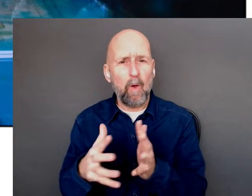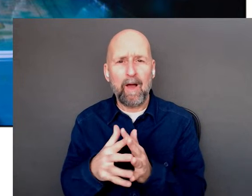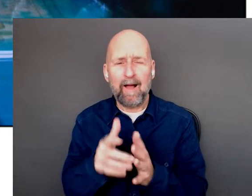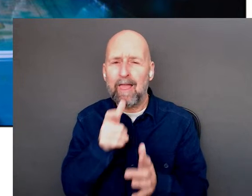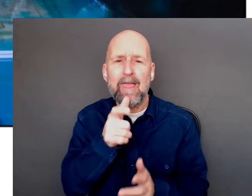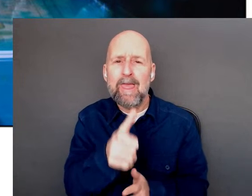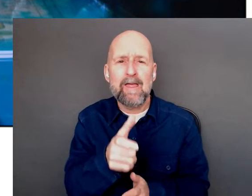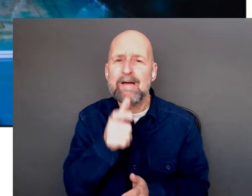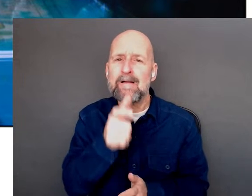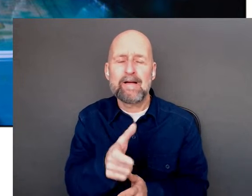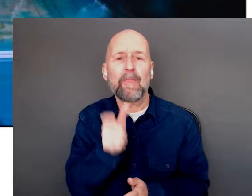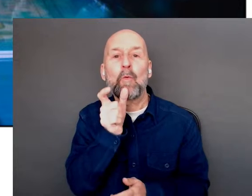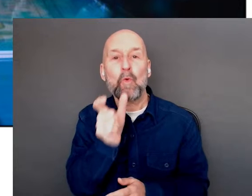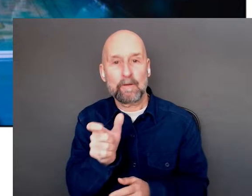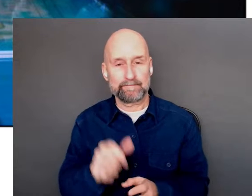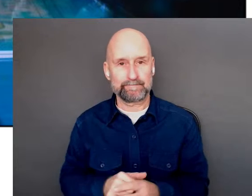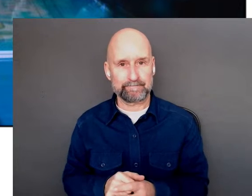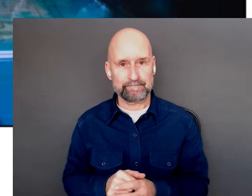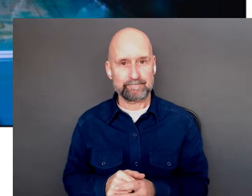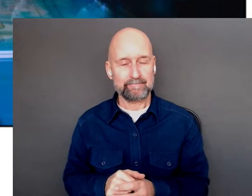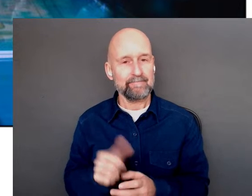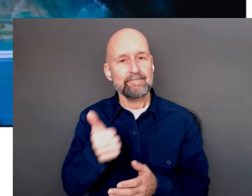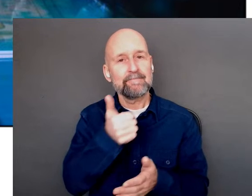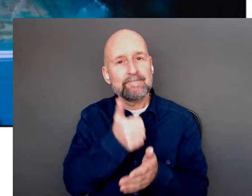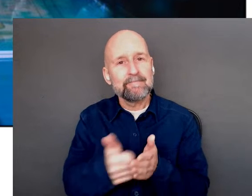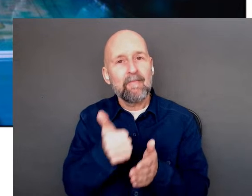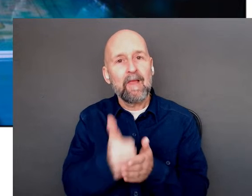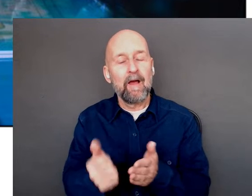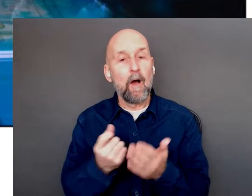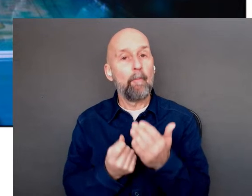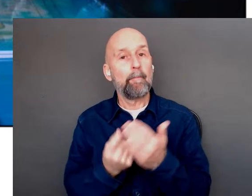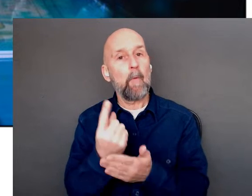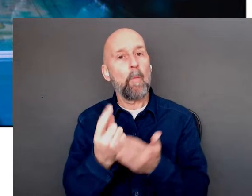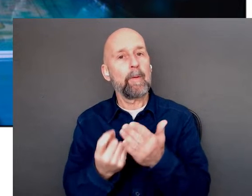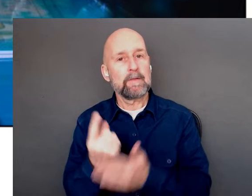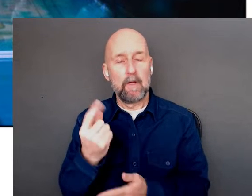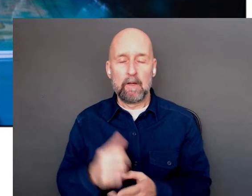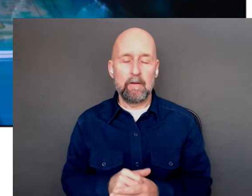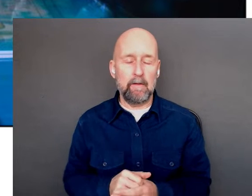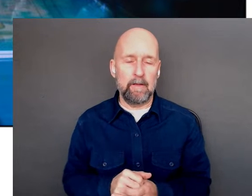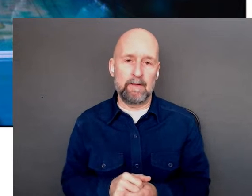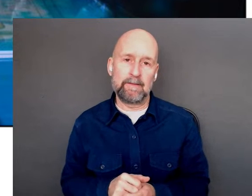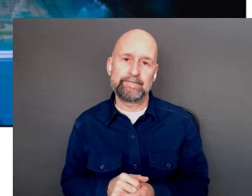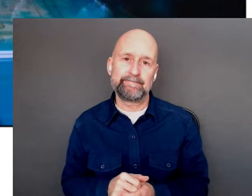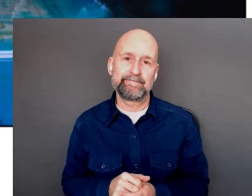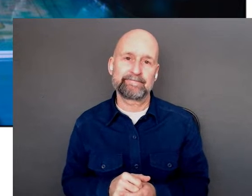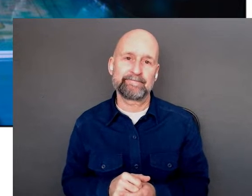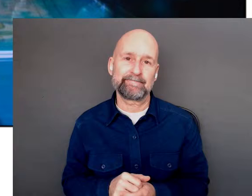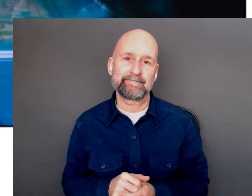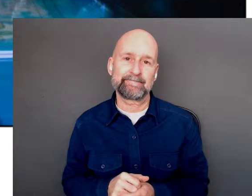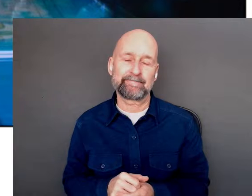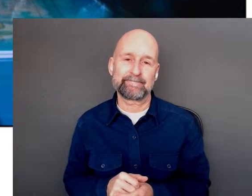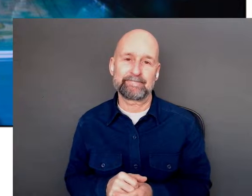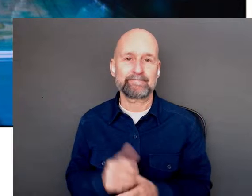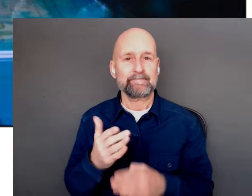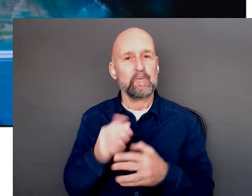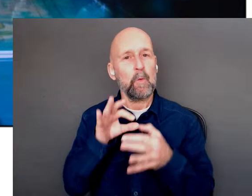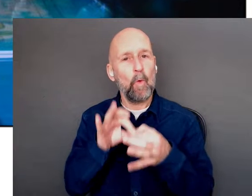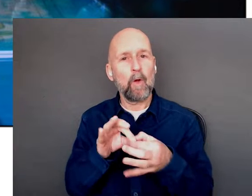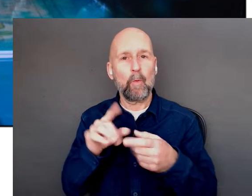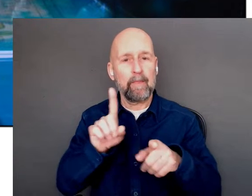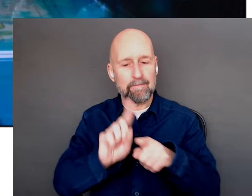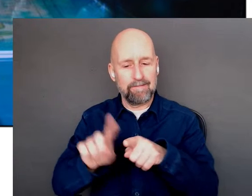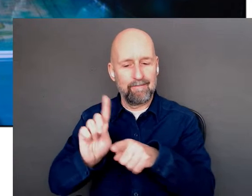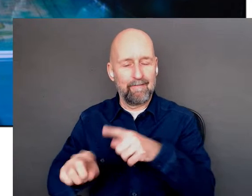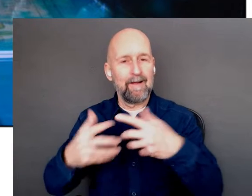it, but we always have those moments kind of because we work with technology, right? And